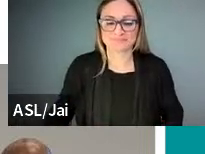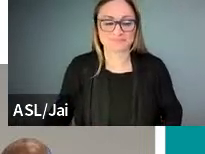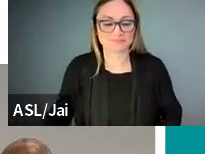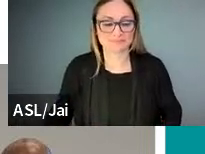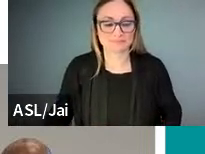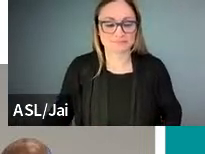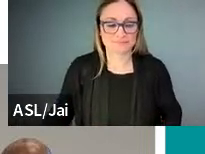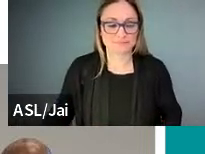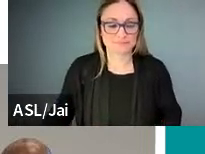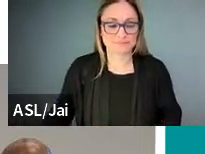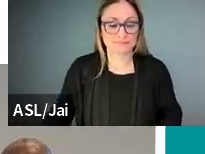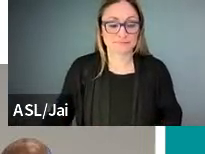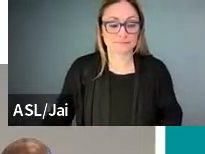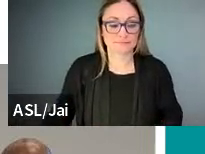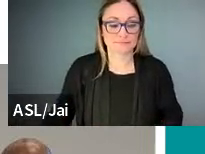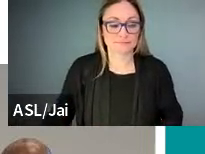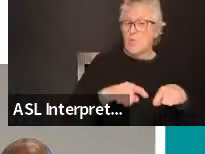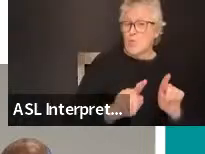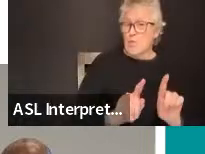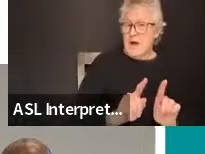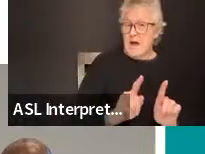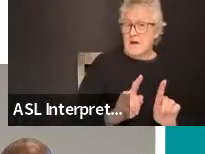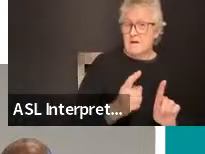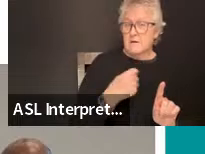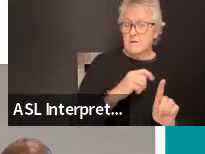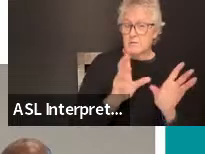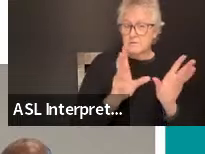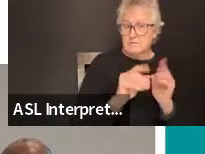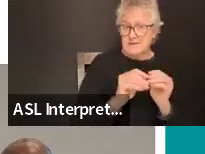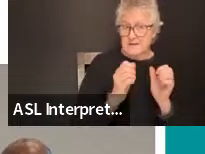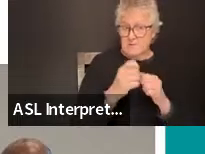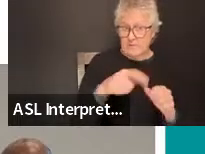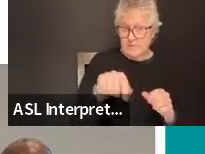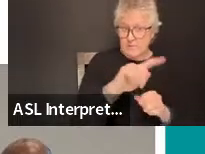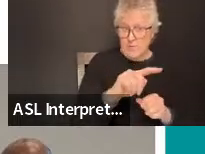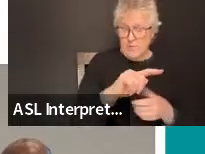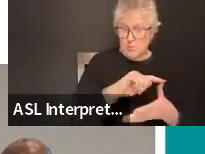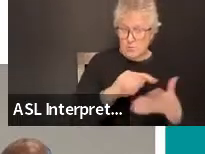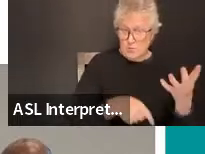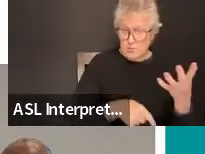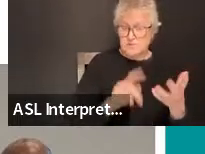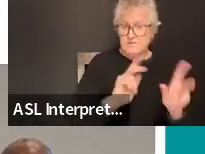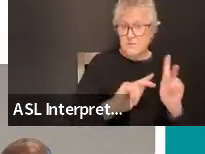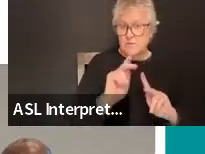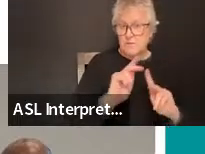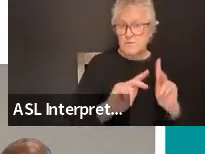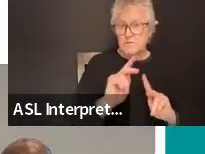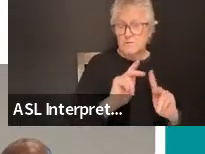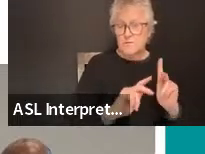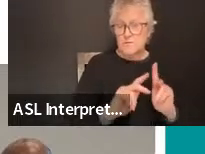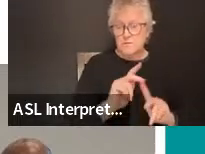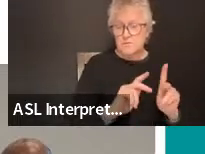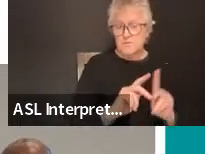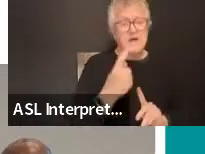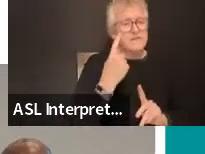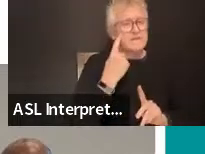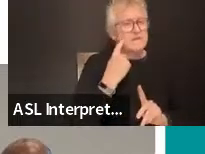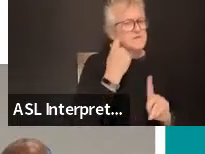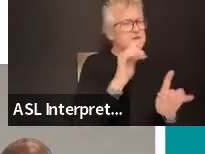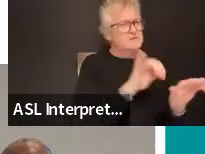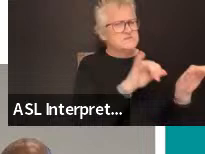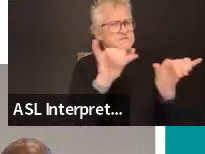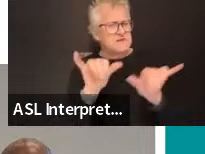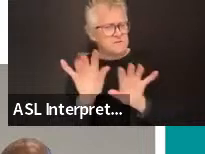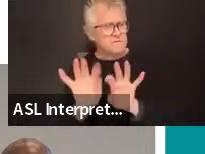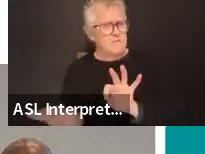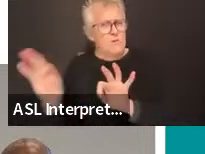But while we're meeting with those folks, I think we did just as important work with an equity